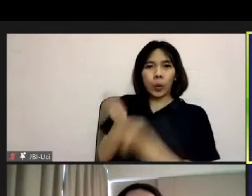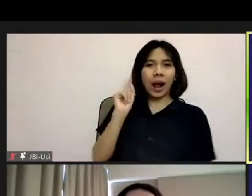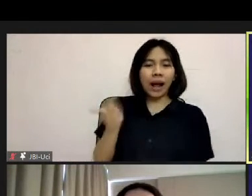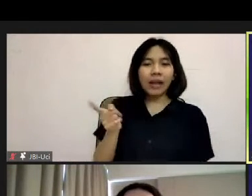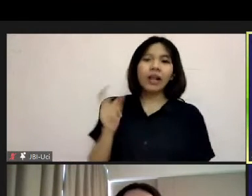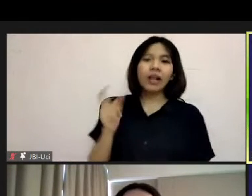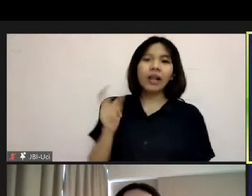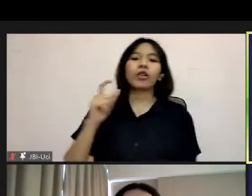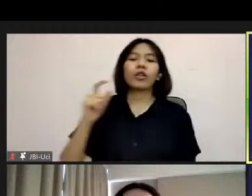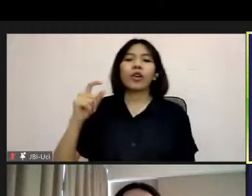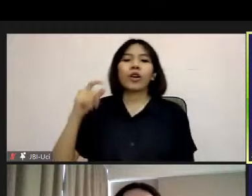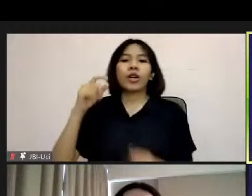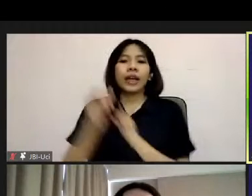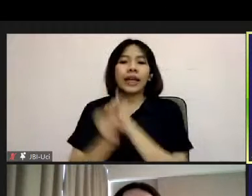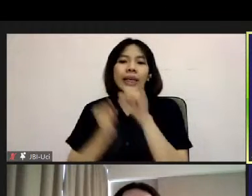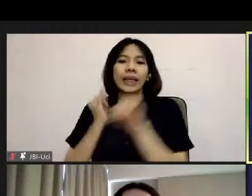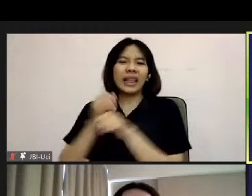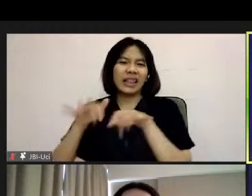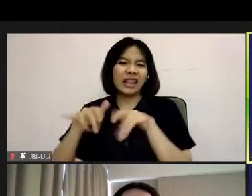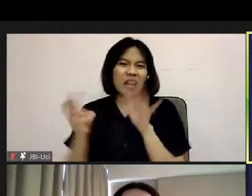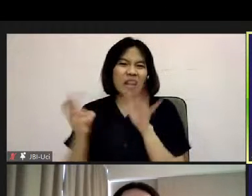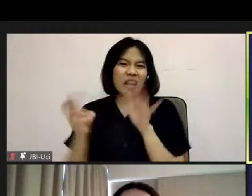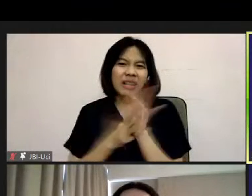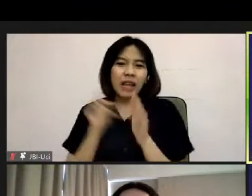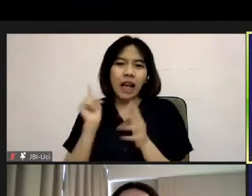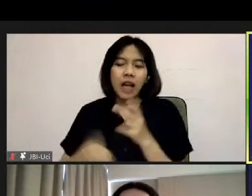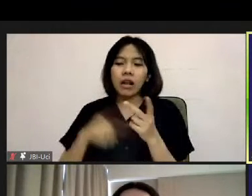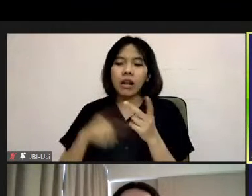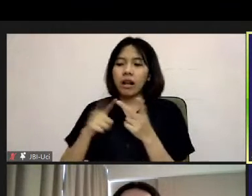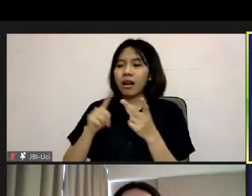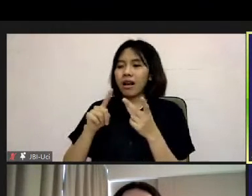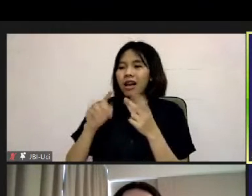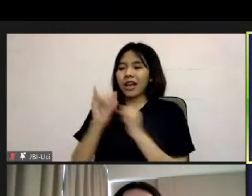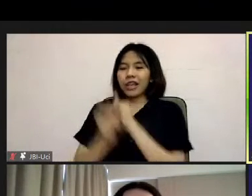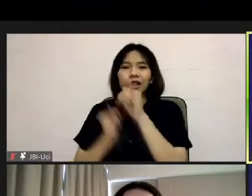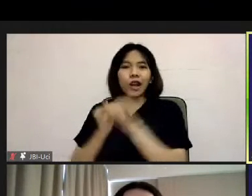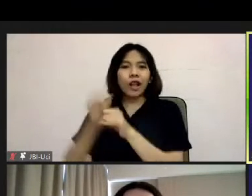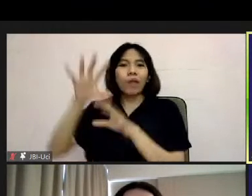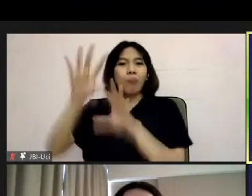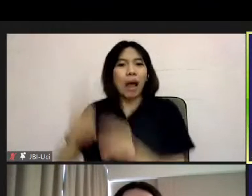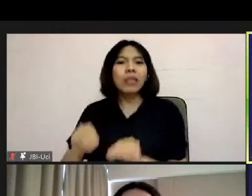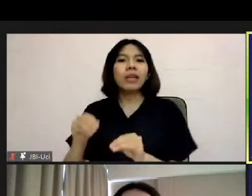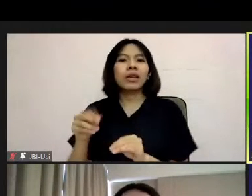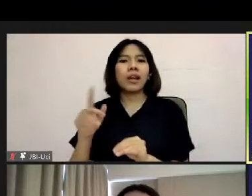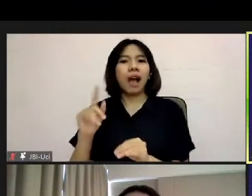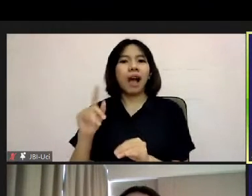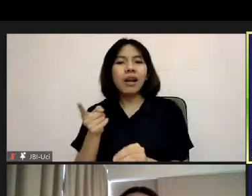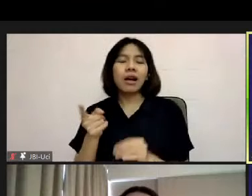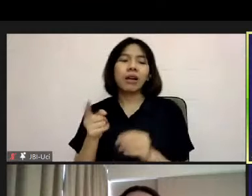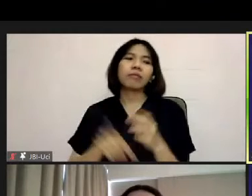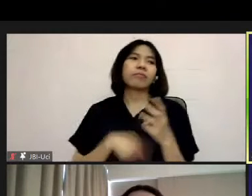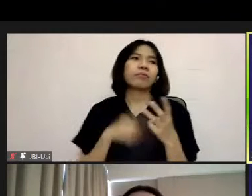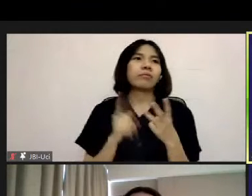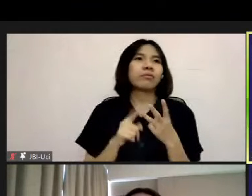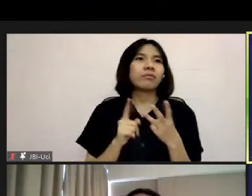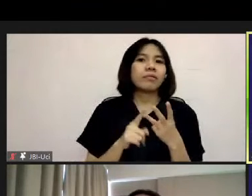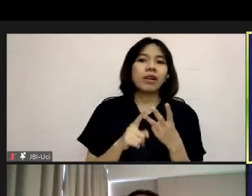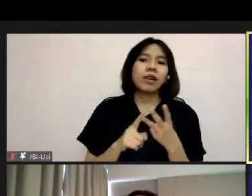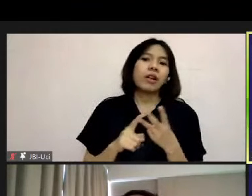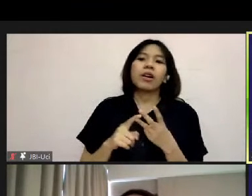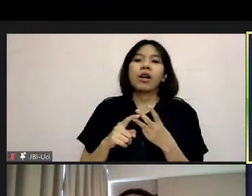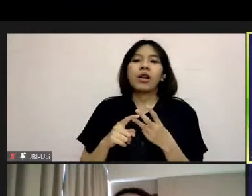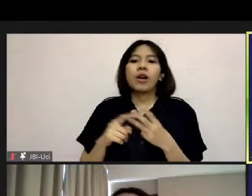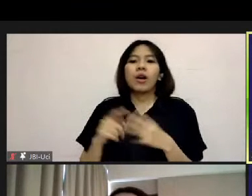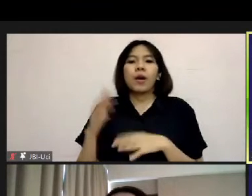the bandwidth trouble. Sometimes the internet is shut down, and there are